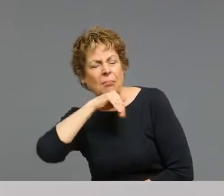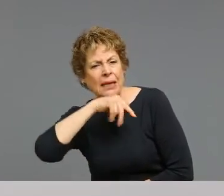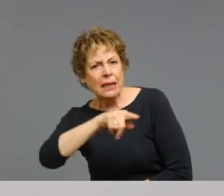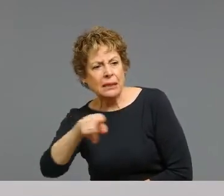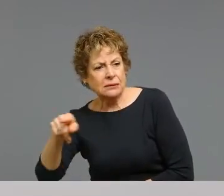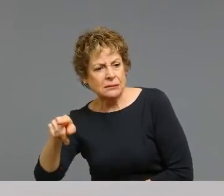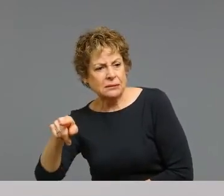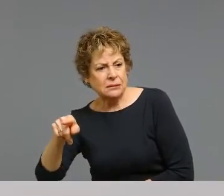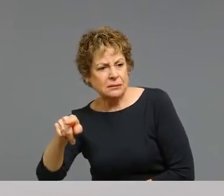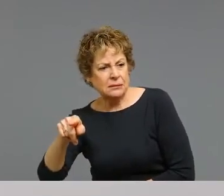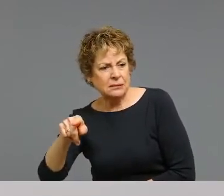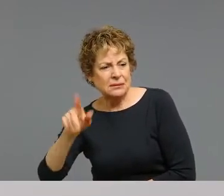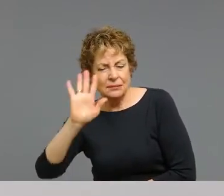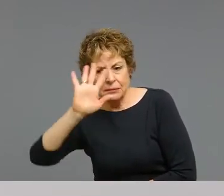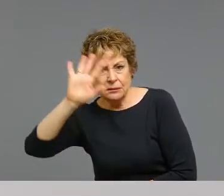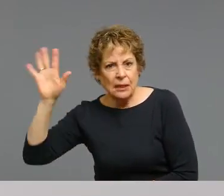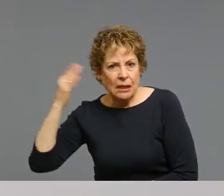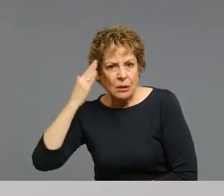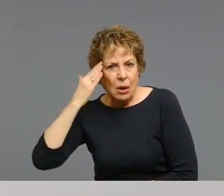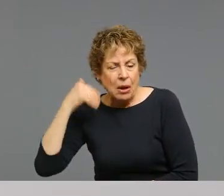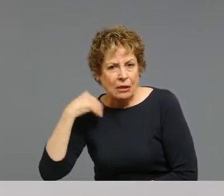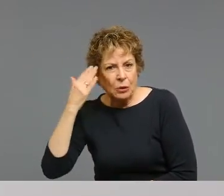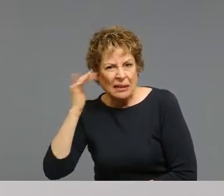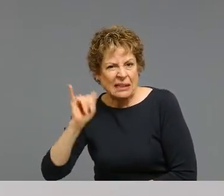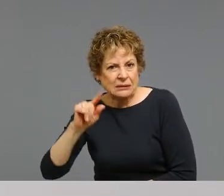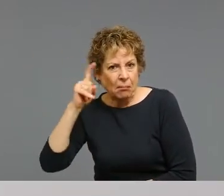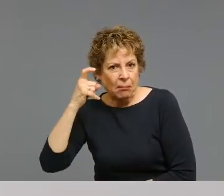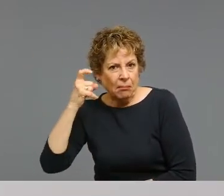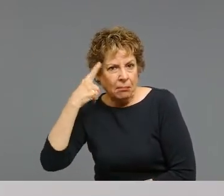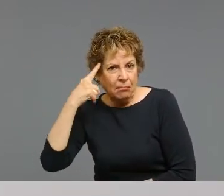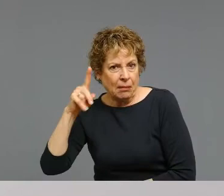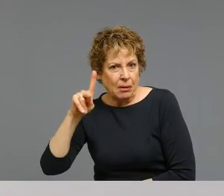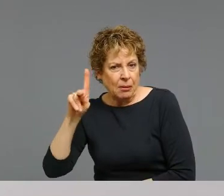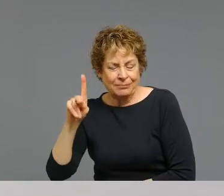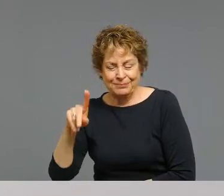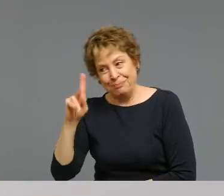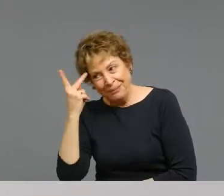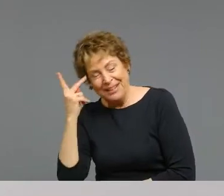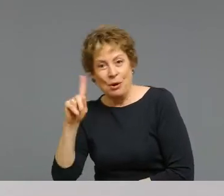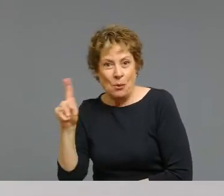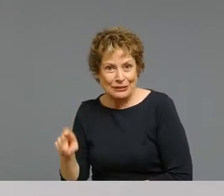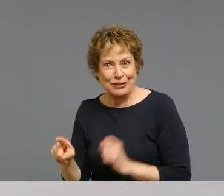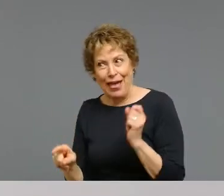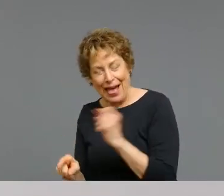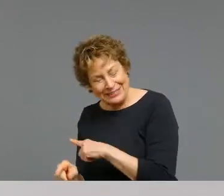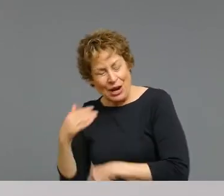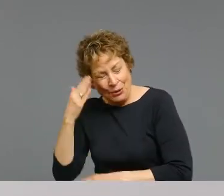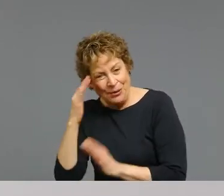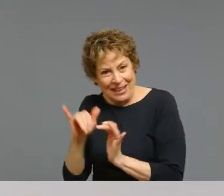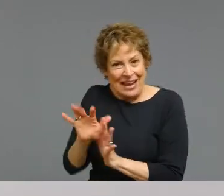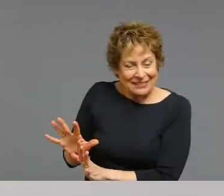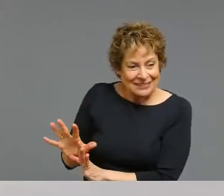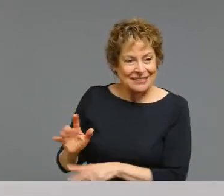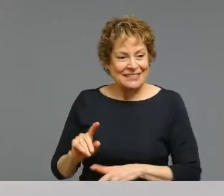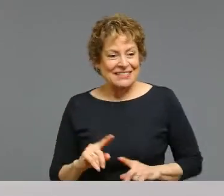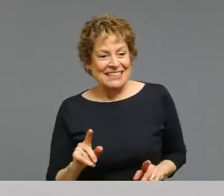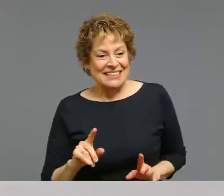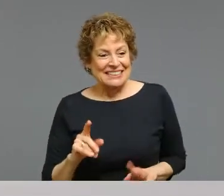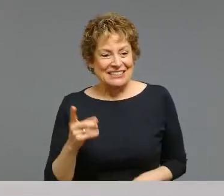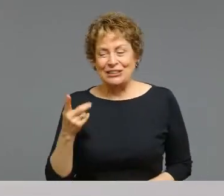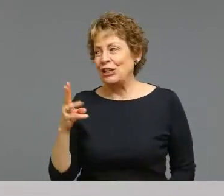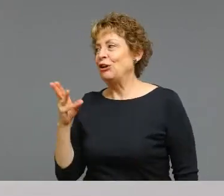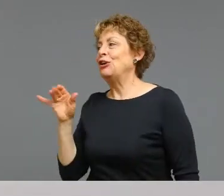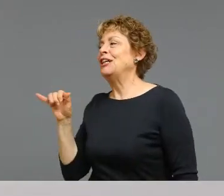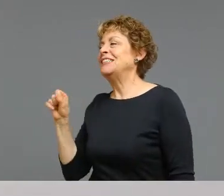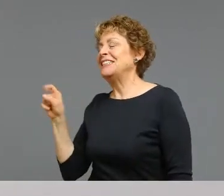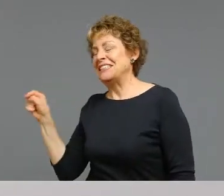sorry. I would say that unfortunately there is a lot of misinformation out there about the vaccines. These vaccines